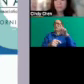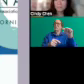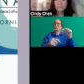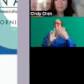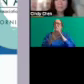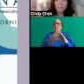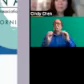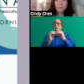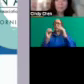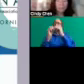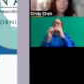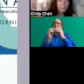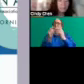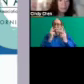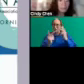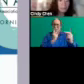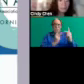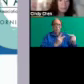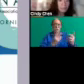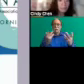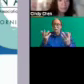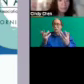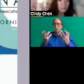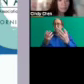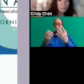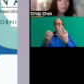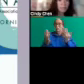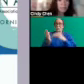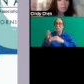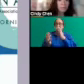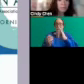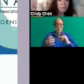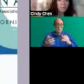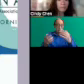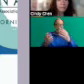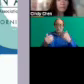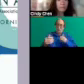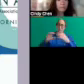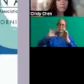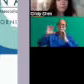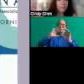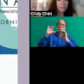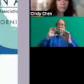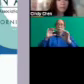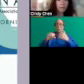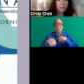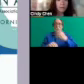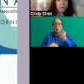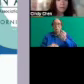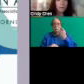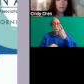more visible, whether it be again, like this, having the conversation, understanding that more